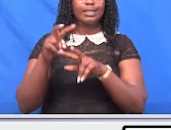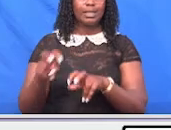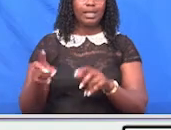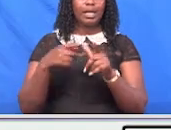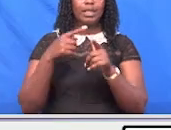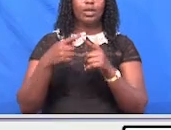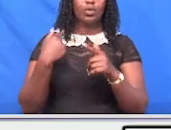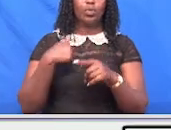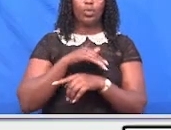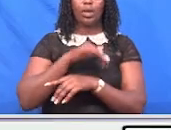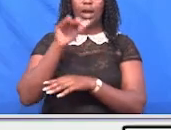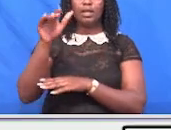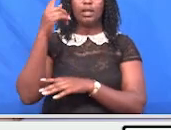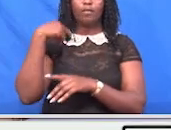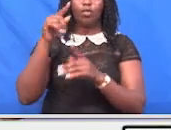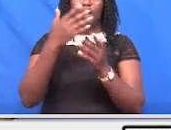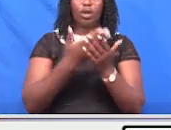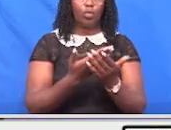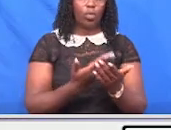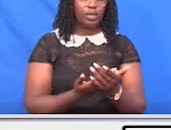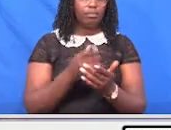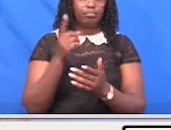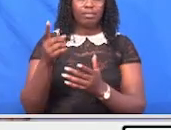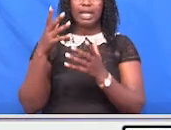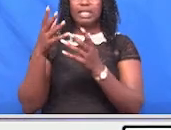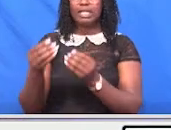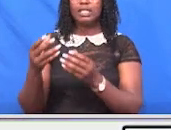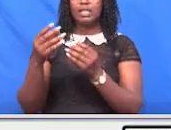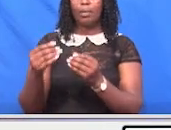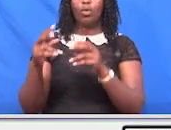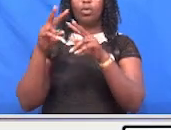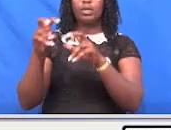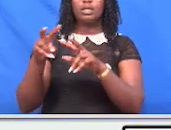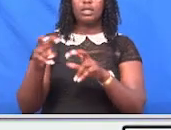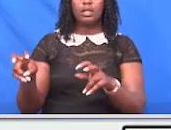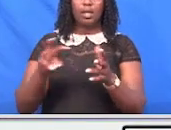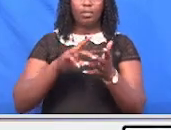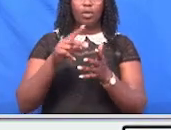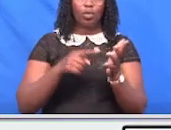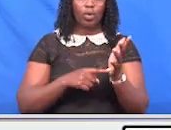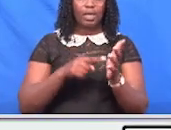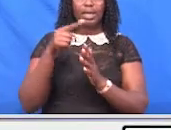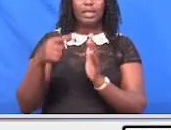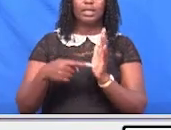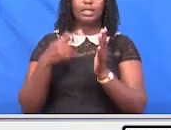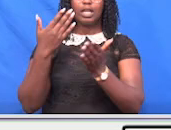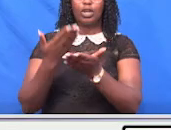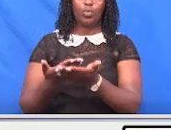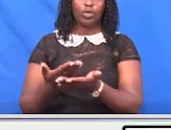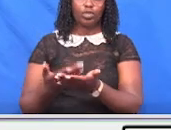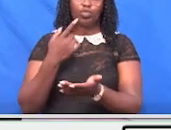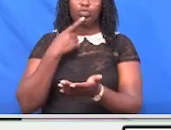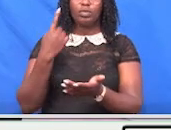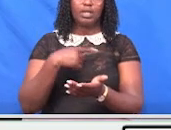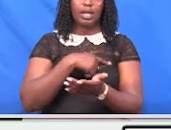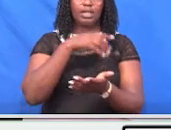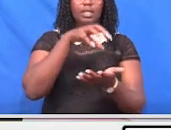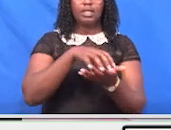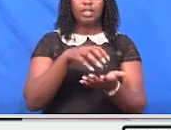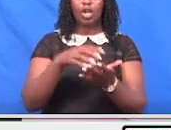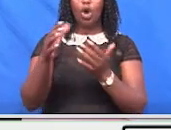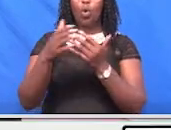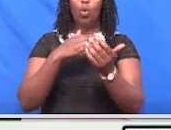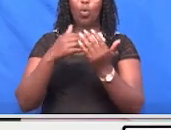person making the request. So it's a very simple search form. Okay. So it's a request to tell us the status, whether there is any